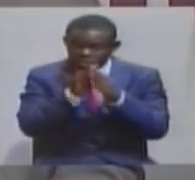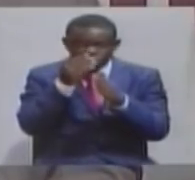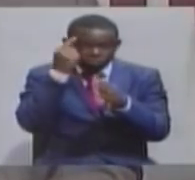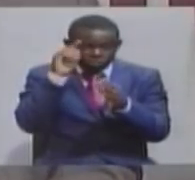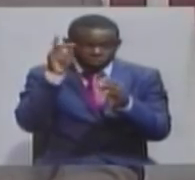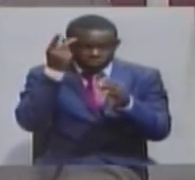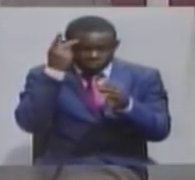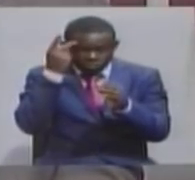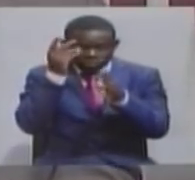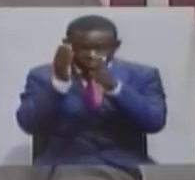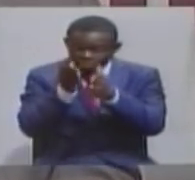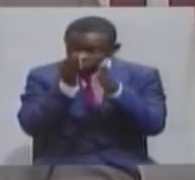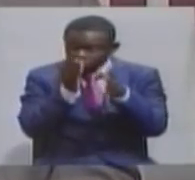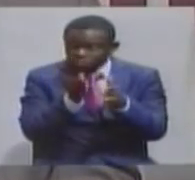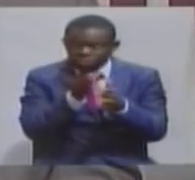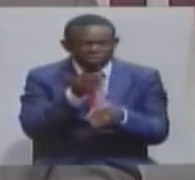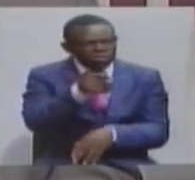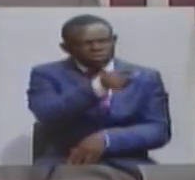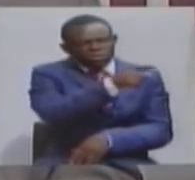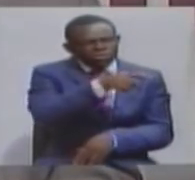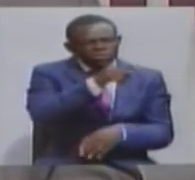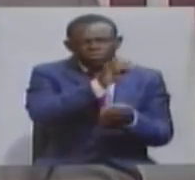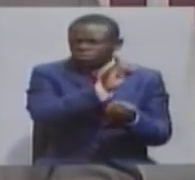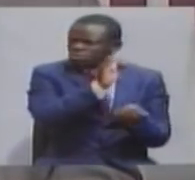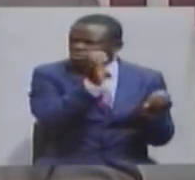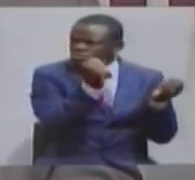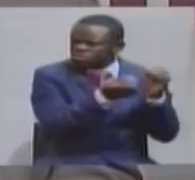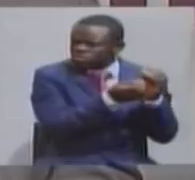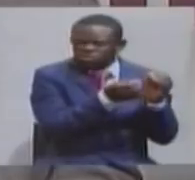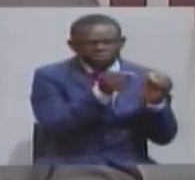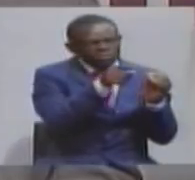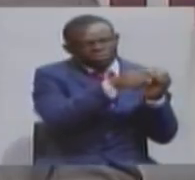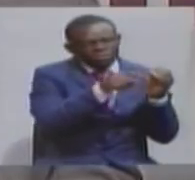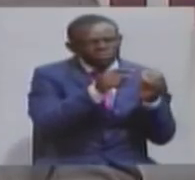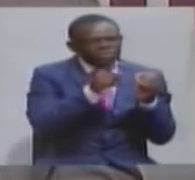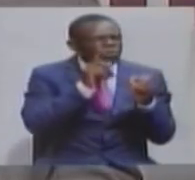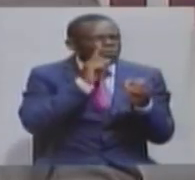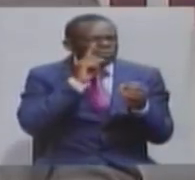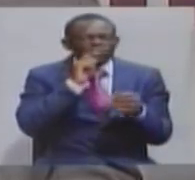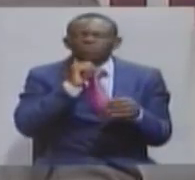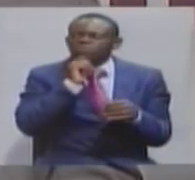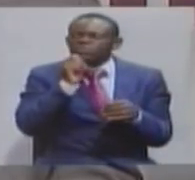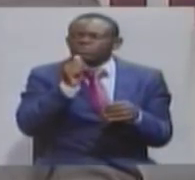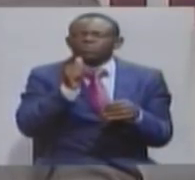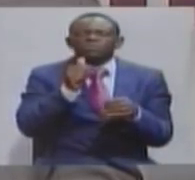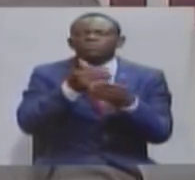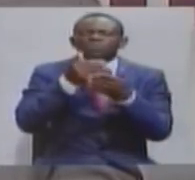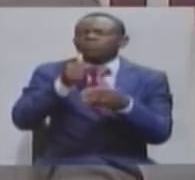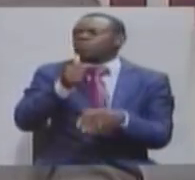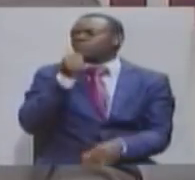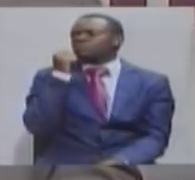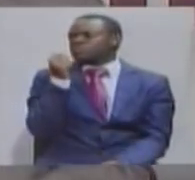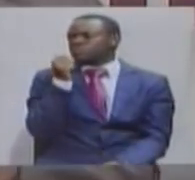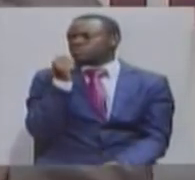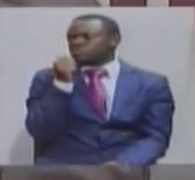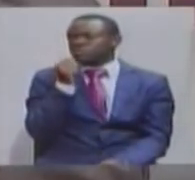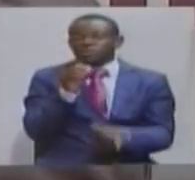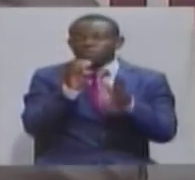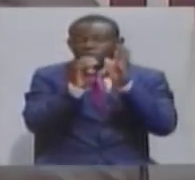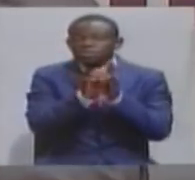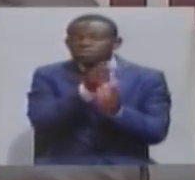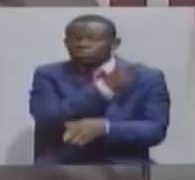we should also remove Speaker of the National Assembly and put a foreigner there. Is that what we're saying? because